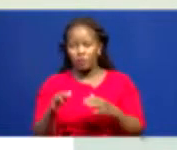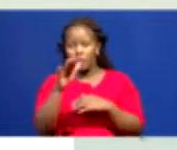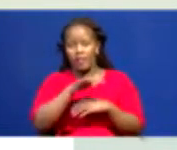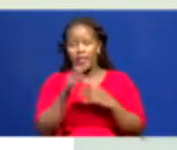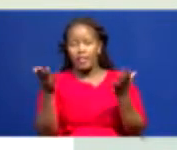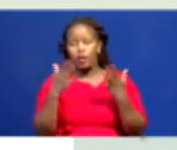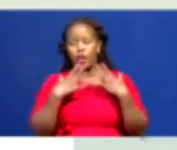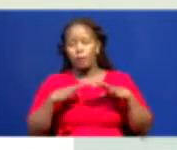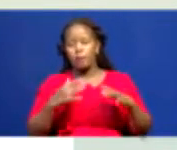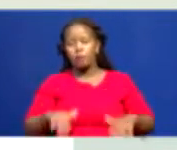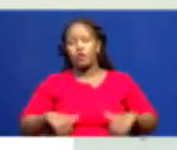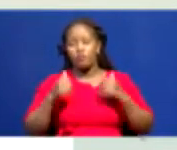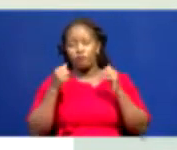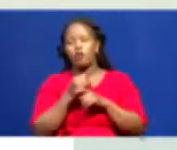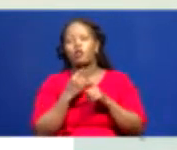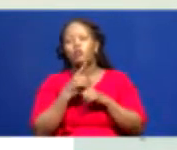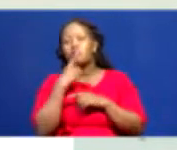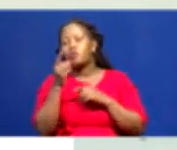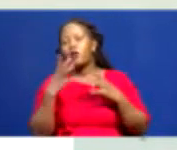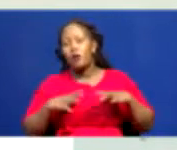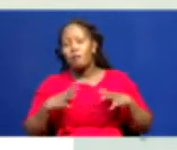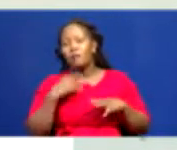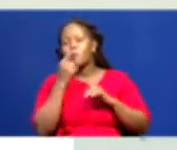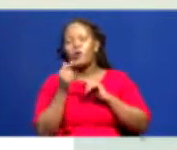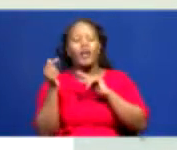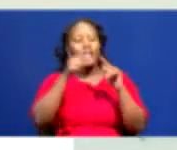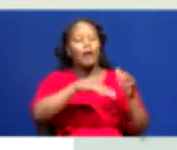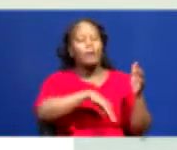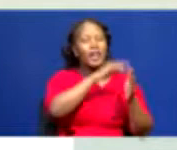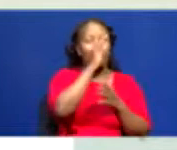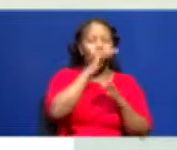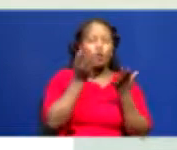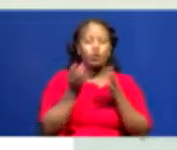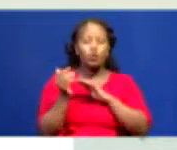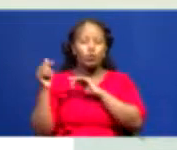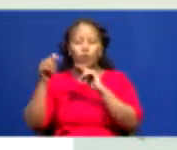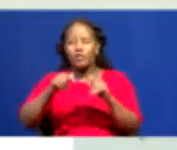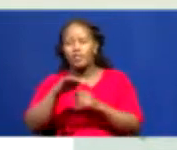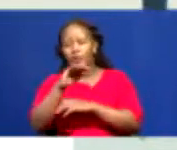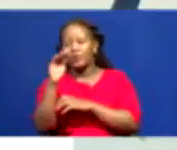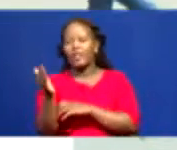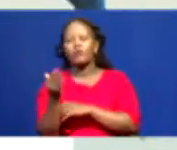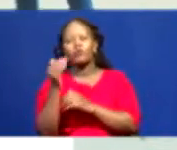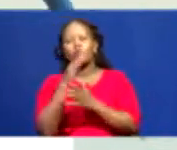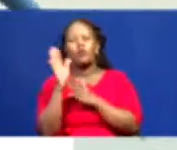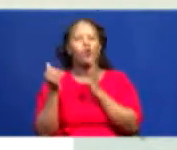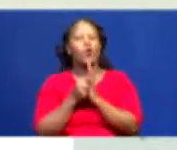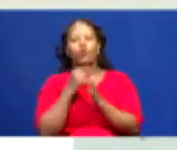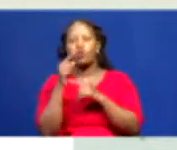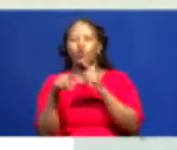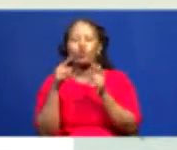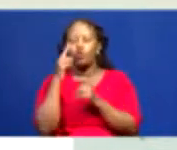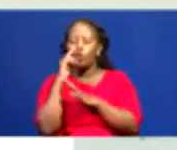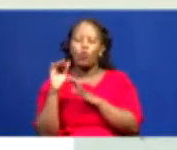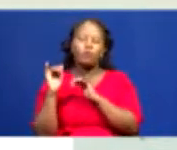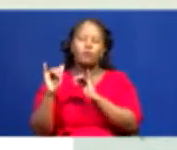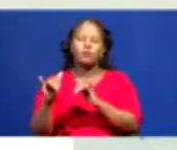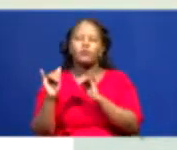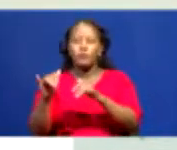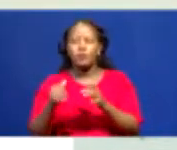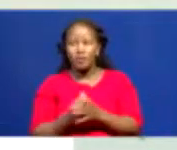those who want to come out, or those who have actually kept away from the CBD and stayed in the residential areas, continue to stay at home, they are